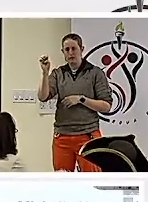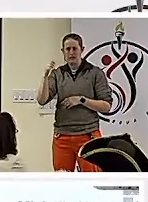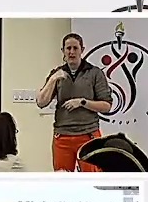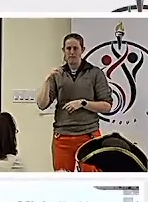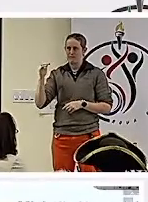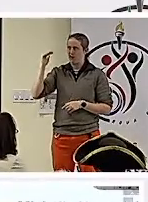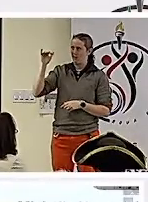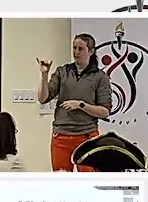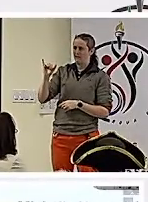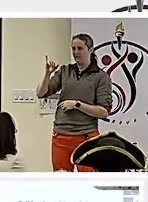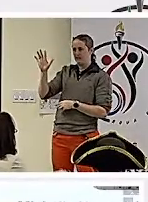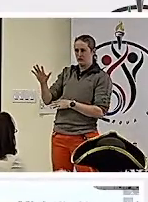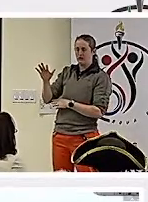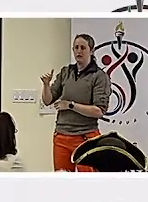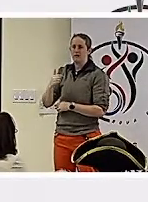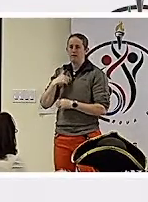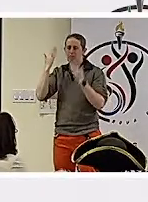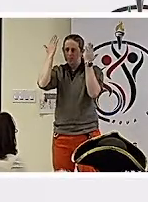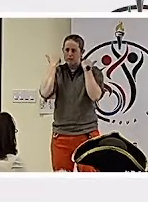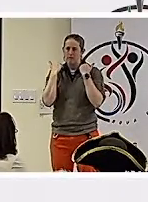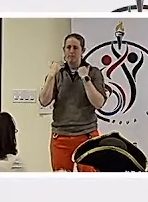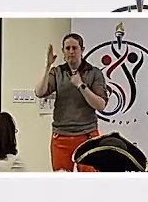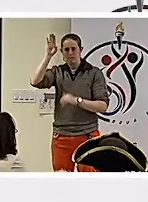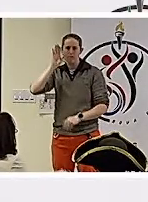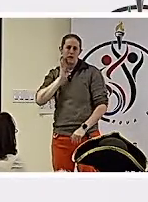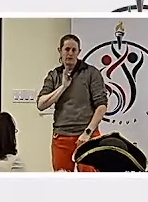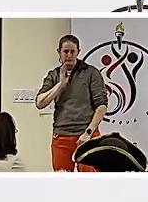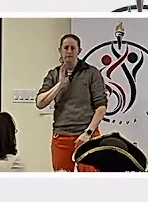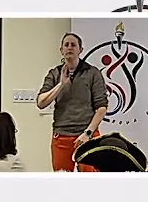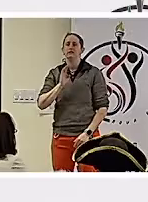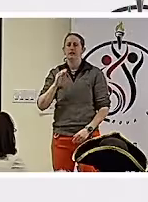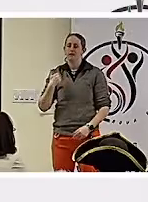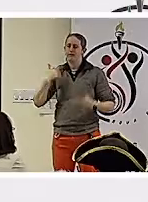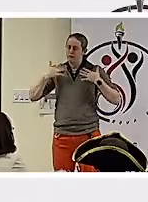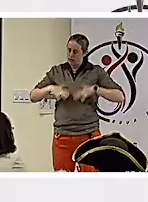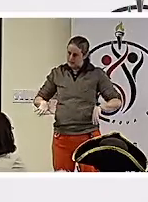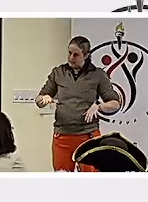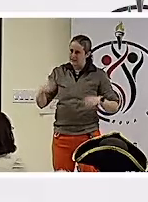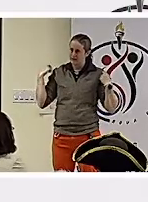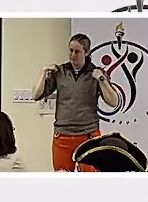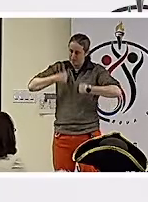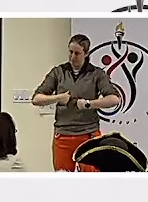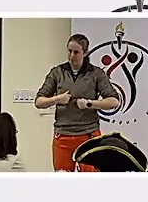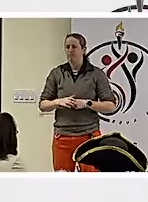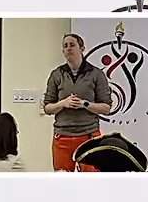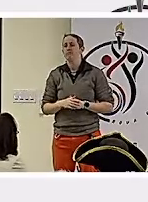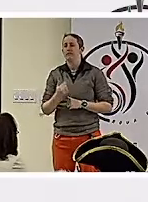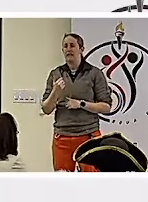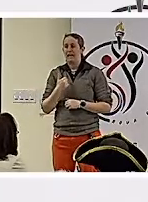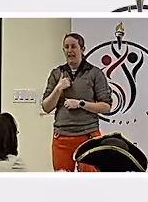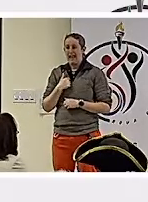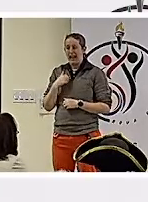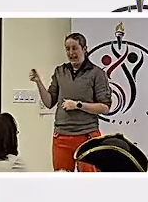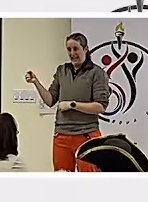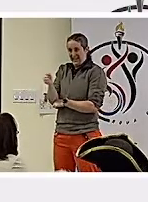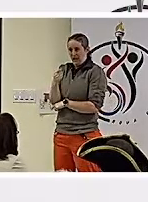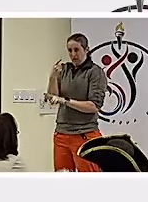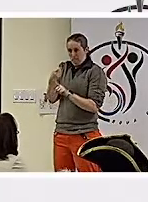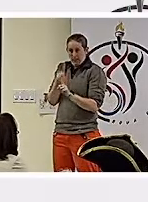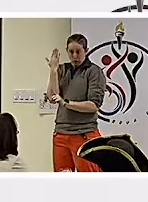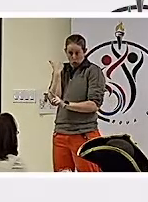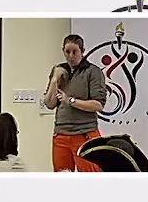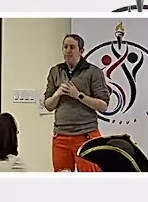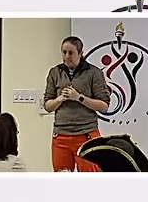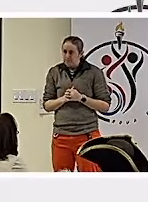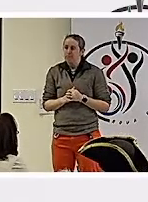with shoulder-length brown hair, and I'm wearing a dress and a blazer. I've only been on the job for about a month, and I'm very impressed by the